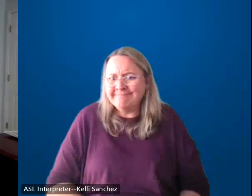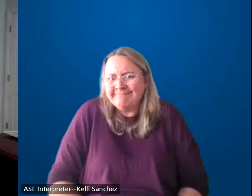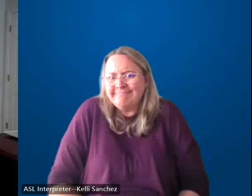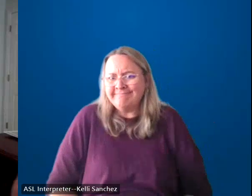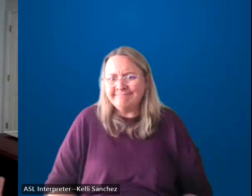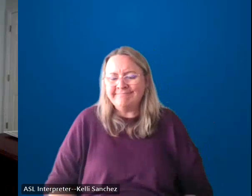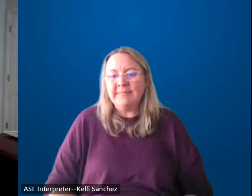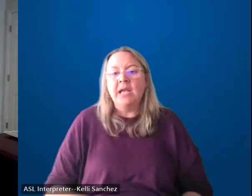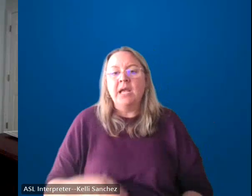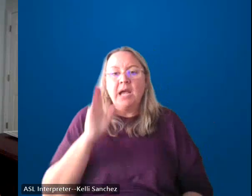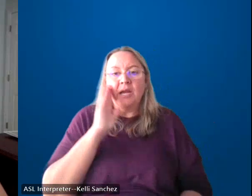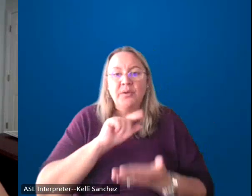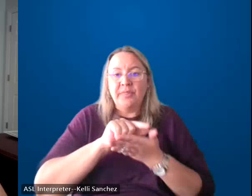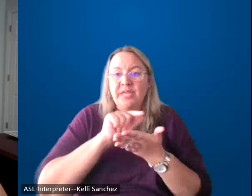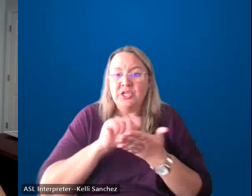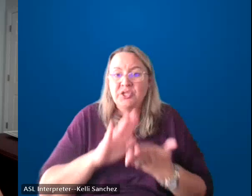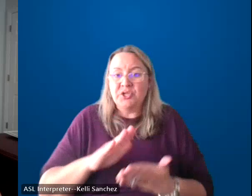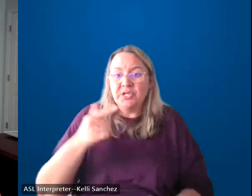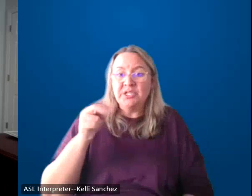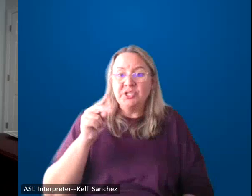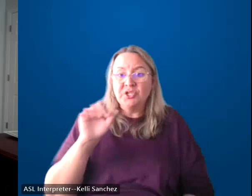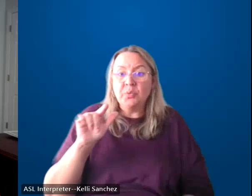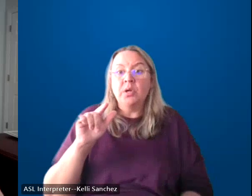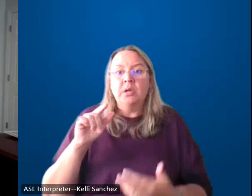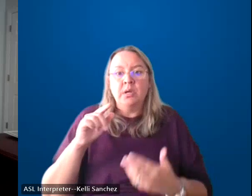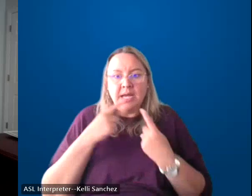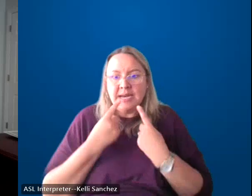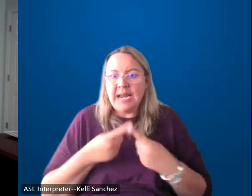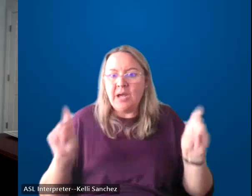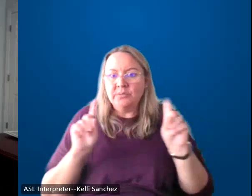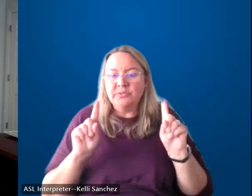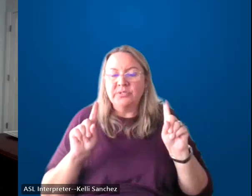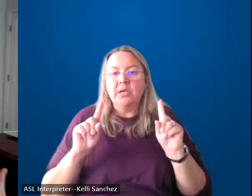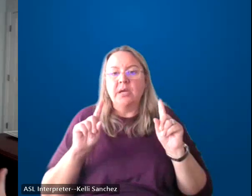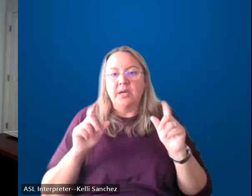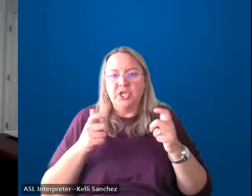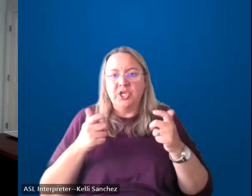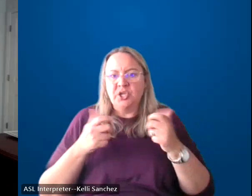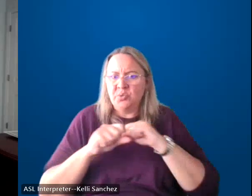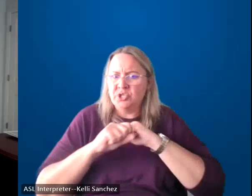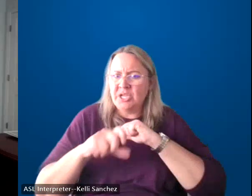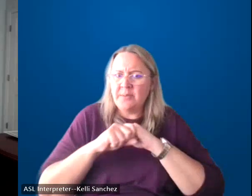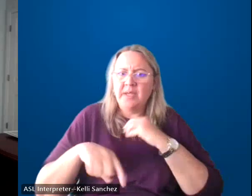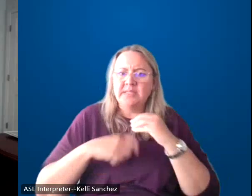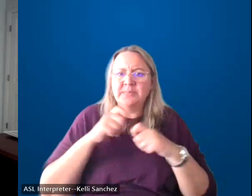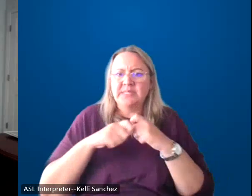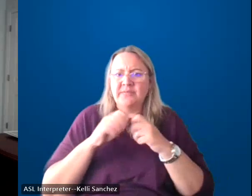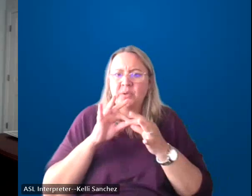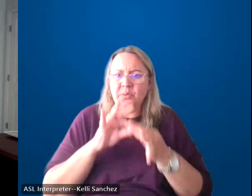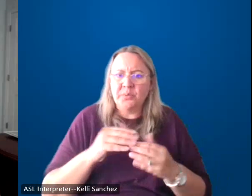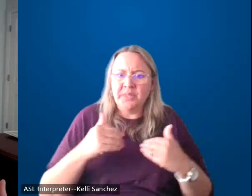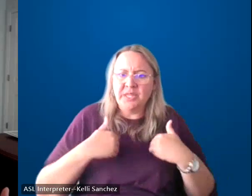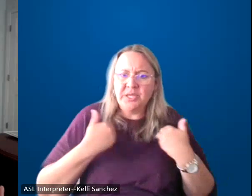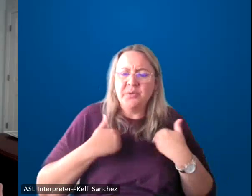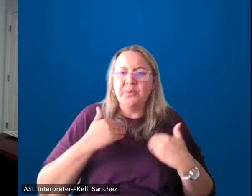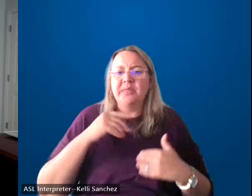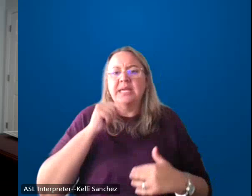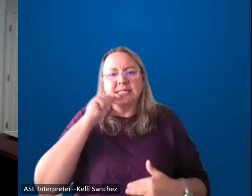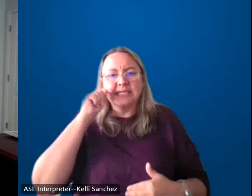the Attorney General just announced a huge campaign to do some prevention specifically around youth and young people, which is